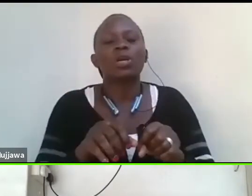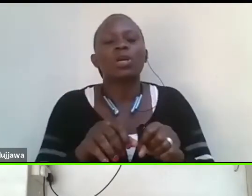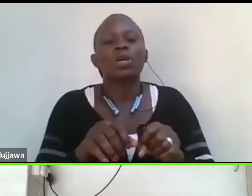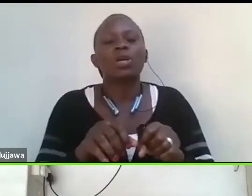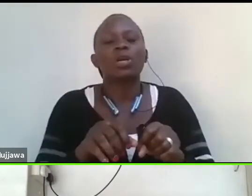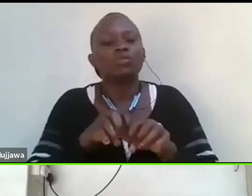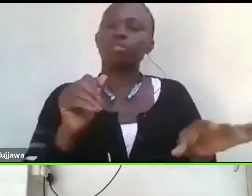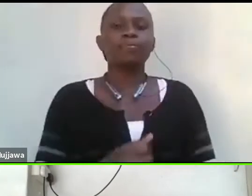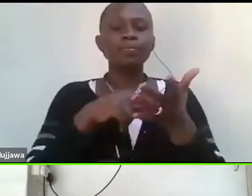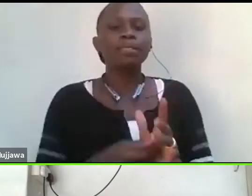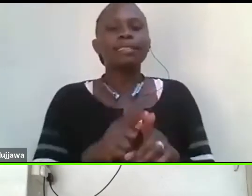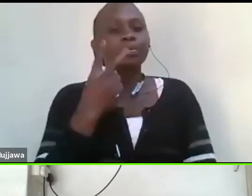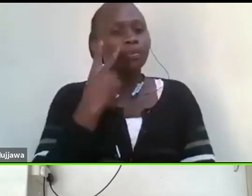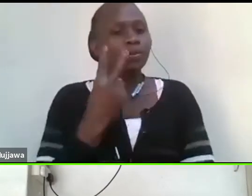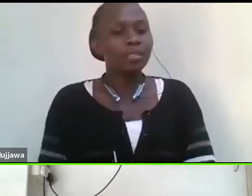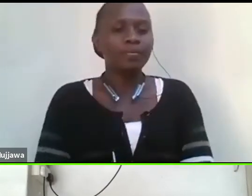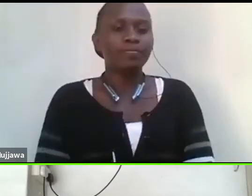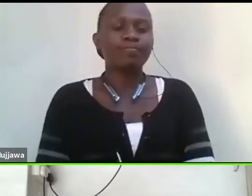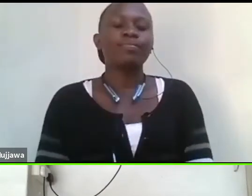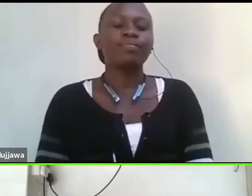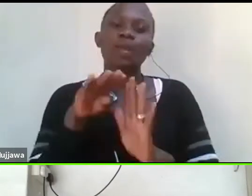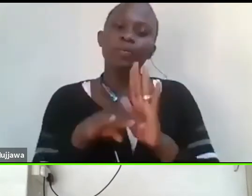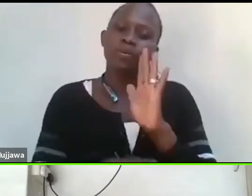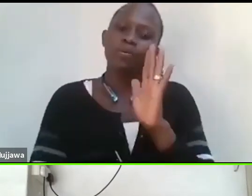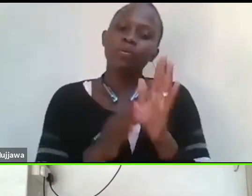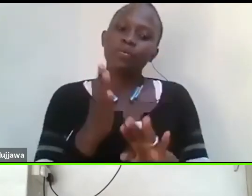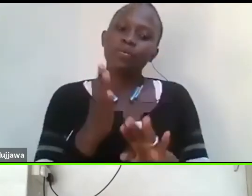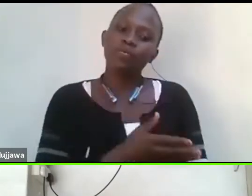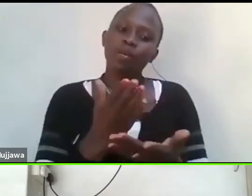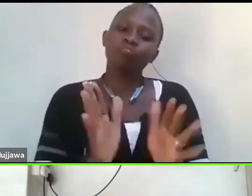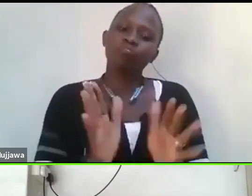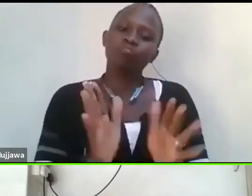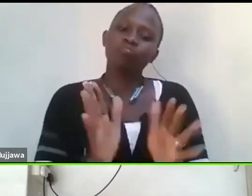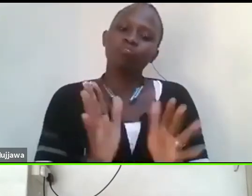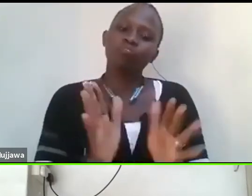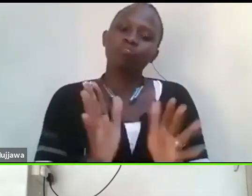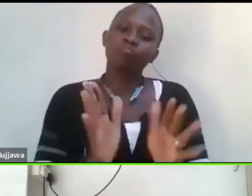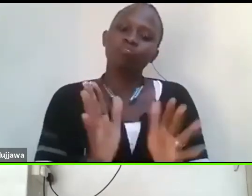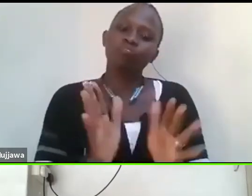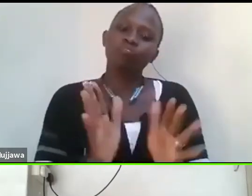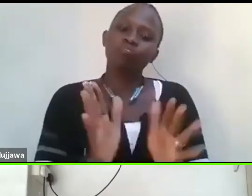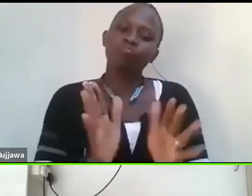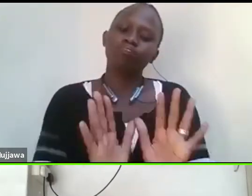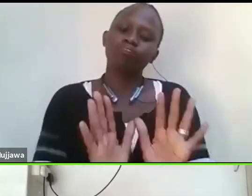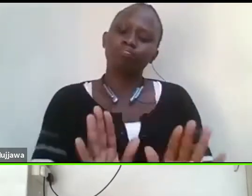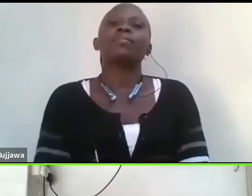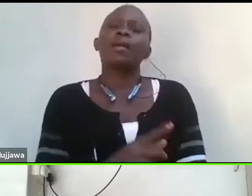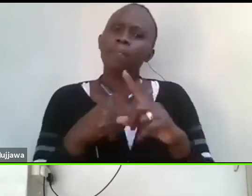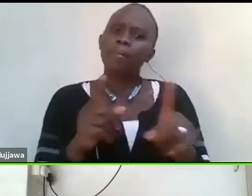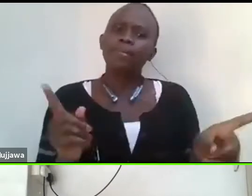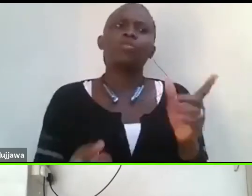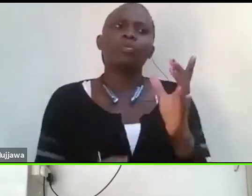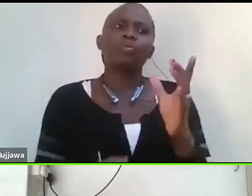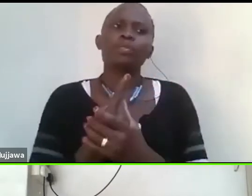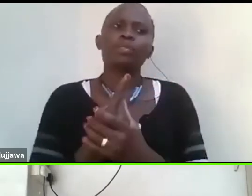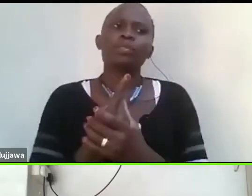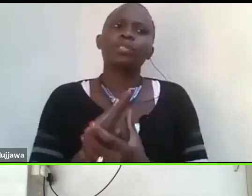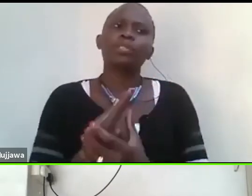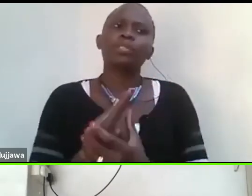halted. So, but still there are opportunities that came with such. And